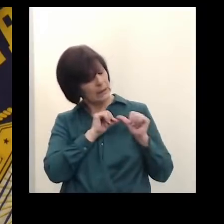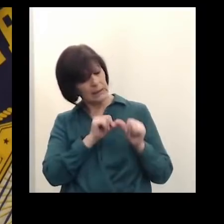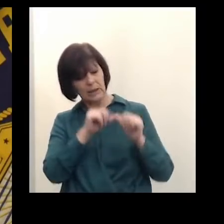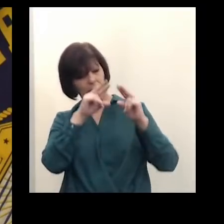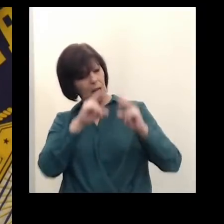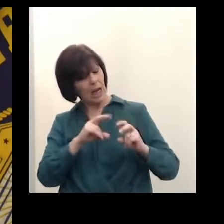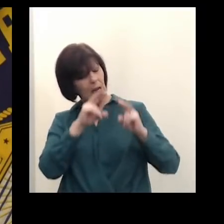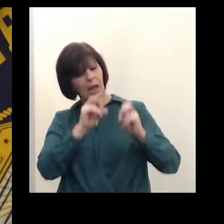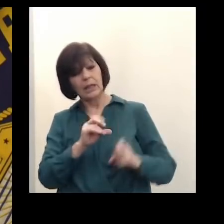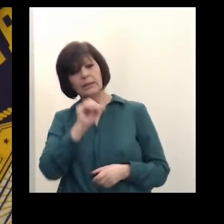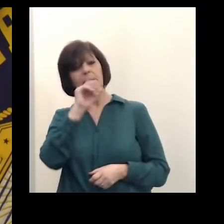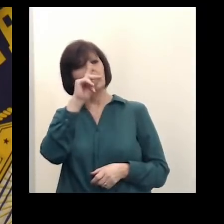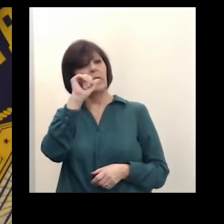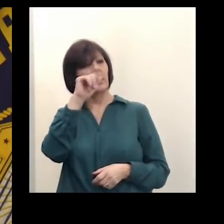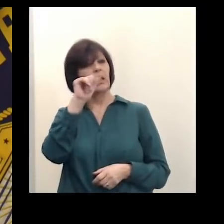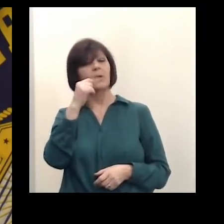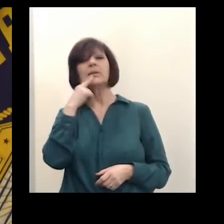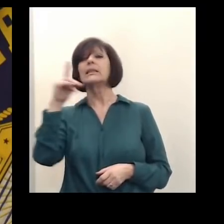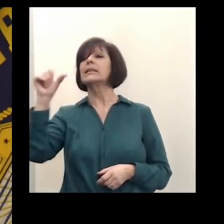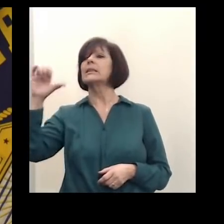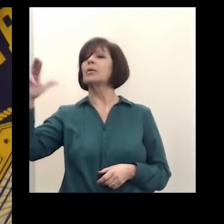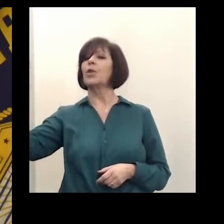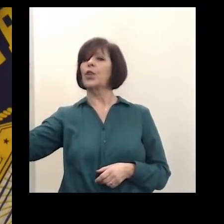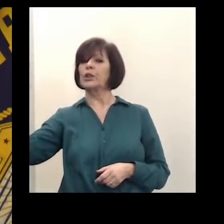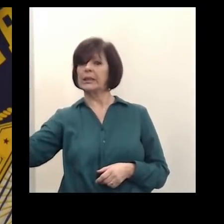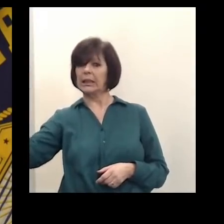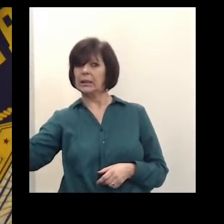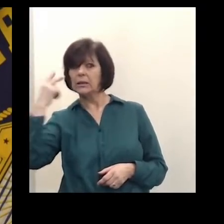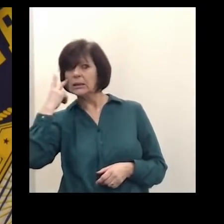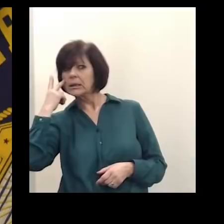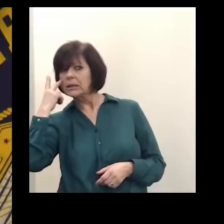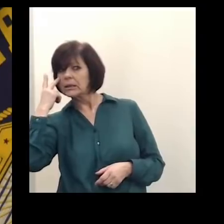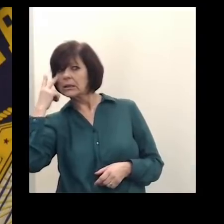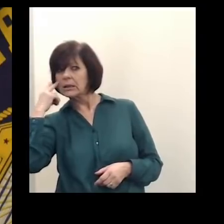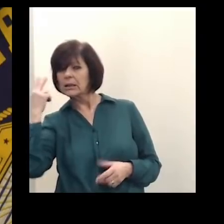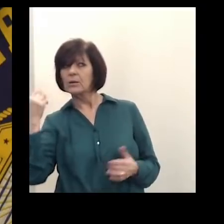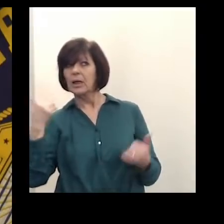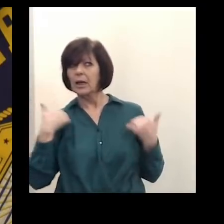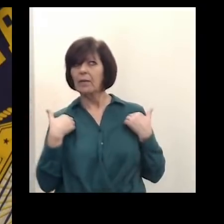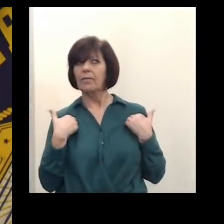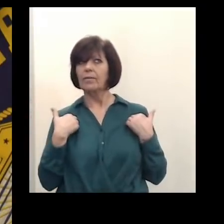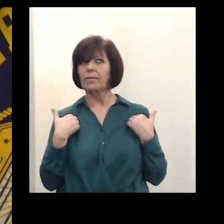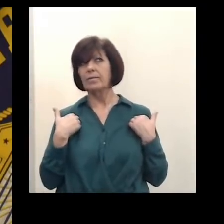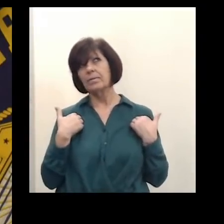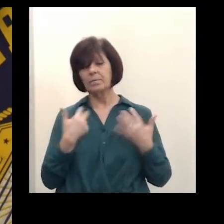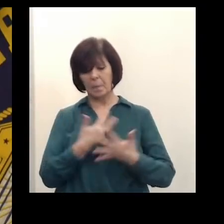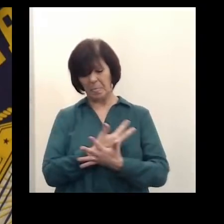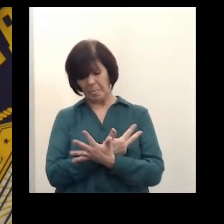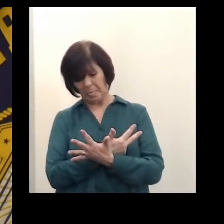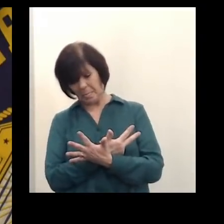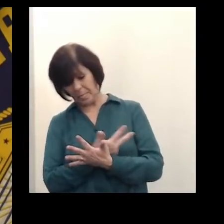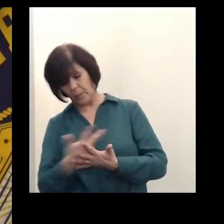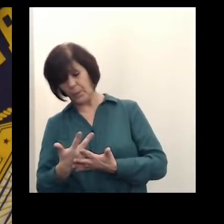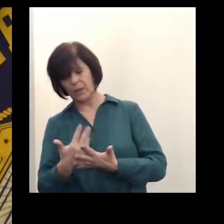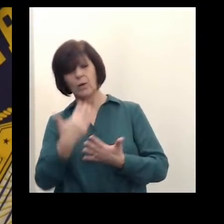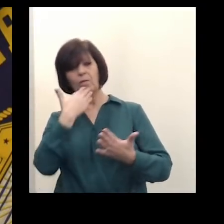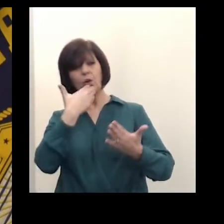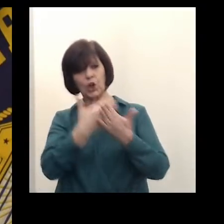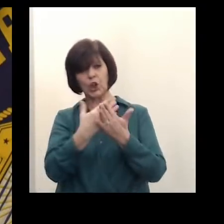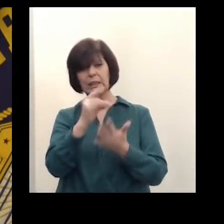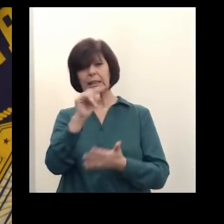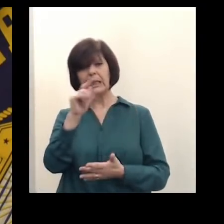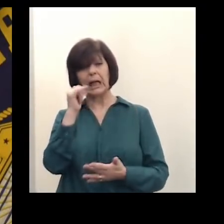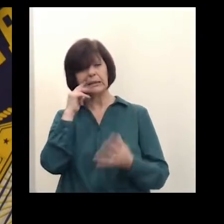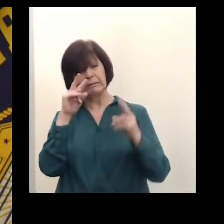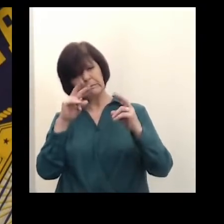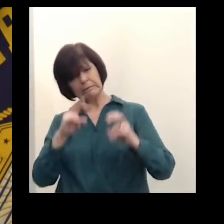set December 13th as the initial date so that we had basically 3+ weeks of good data to look at to determine if we